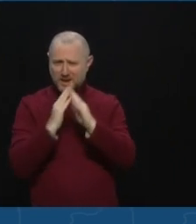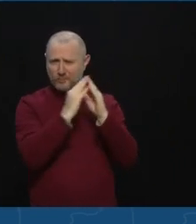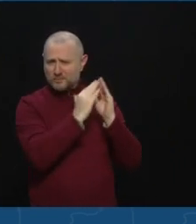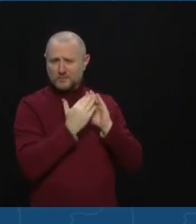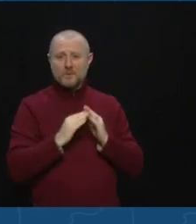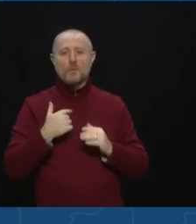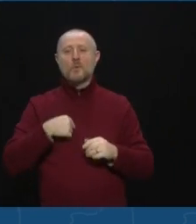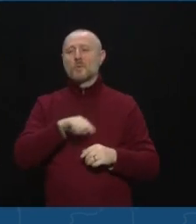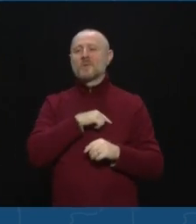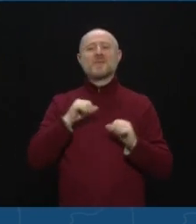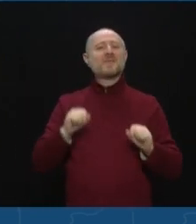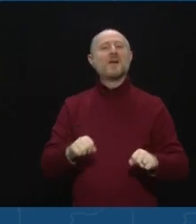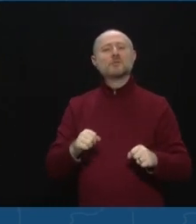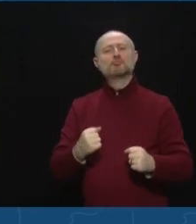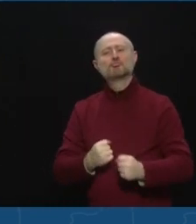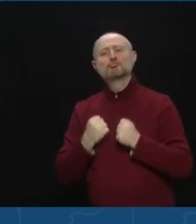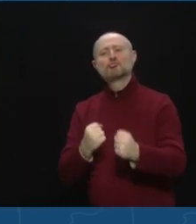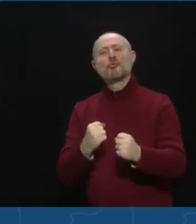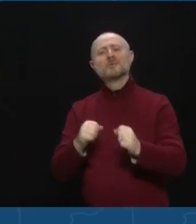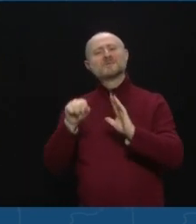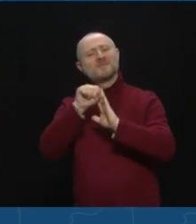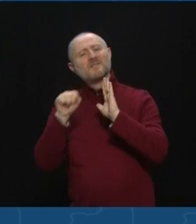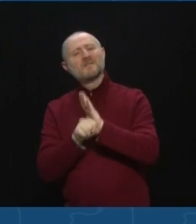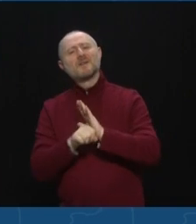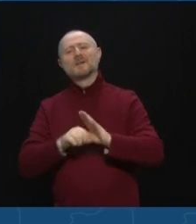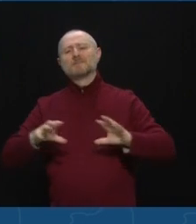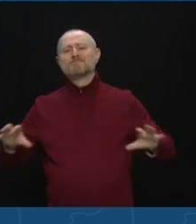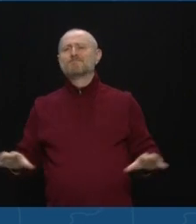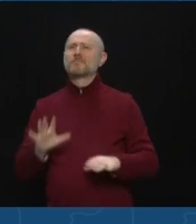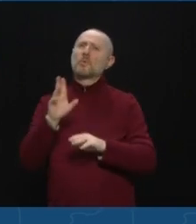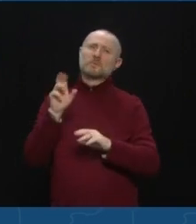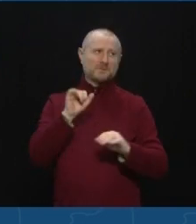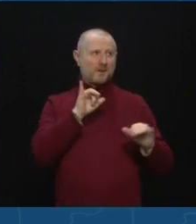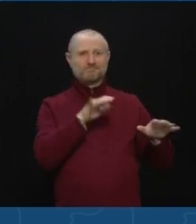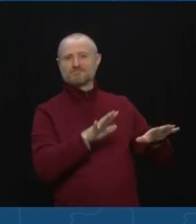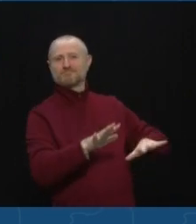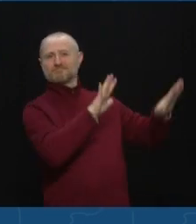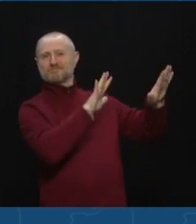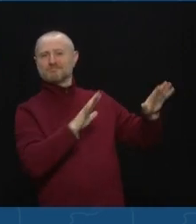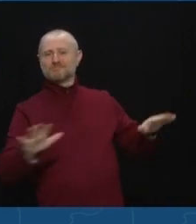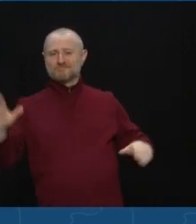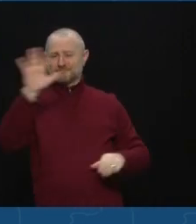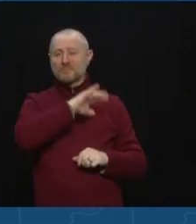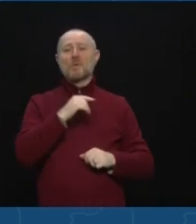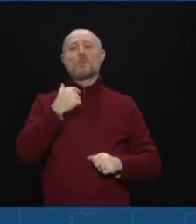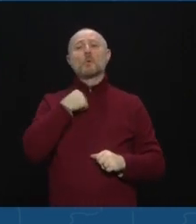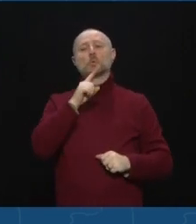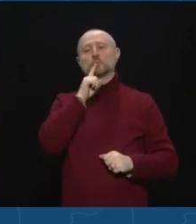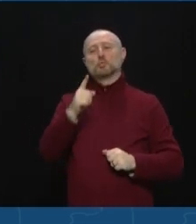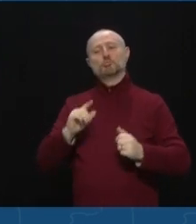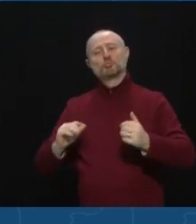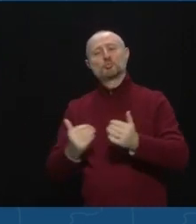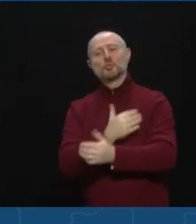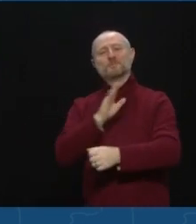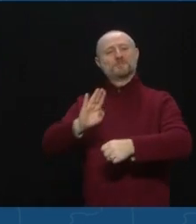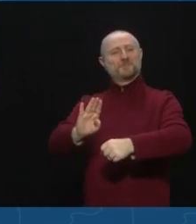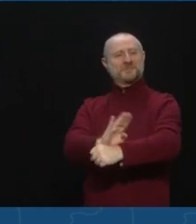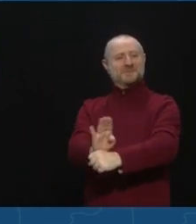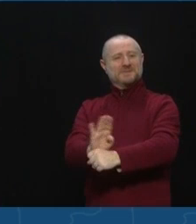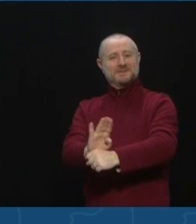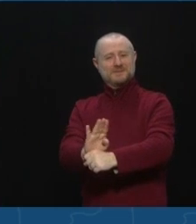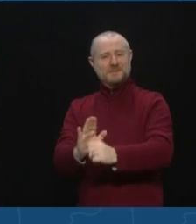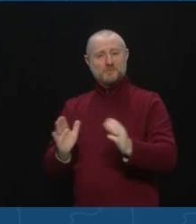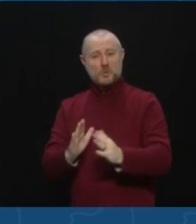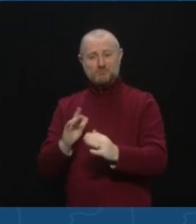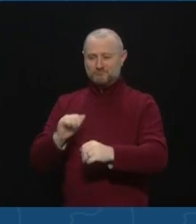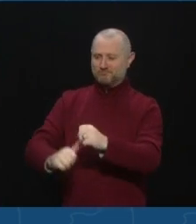all the different engines of our economy firing on all cylinders. And we'll ensure that the new businesses we're going to draw to New York will have